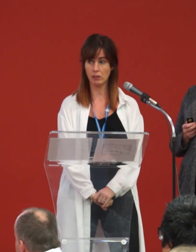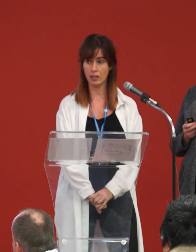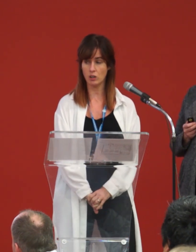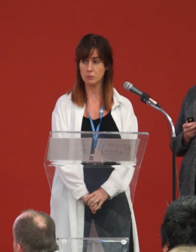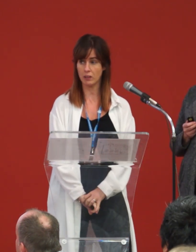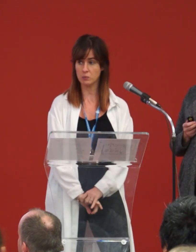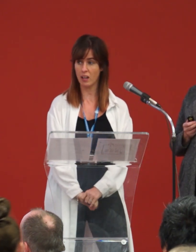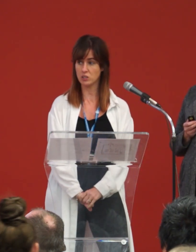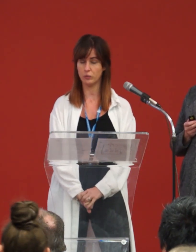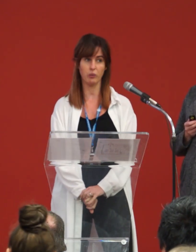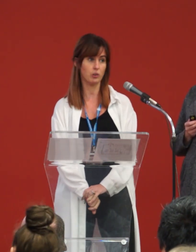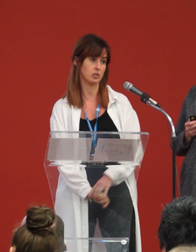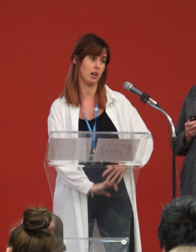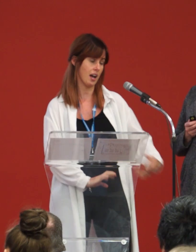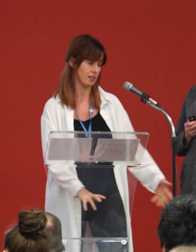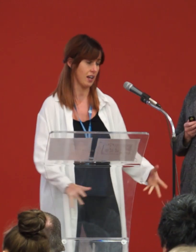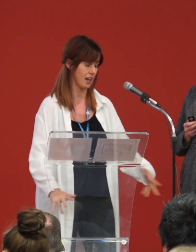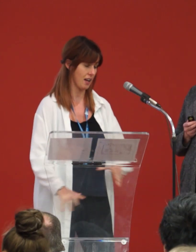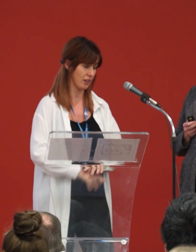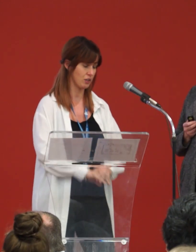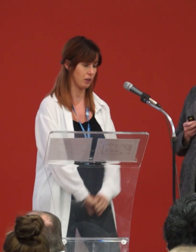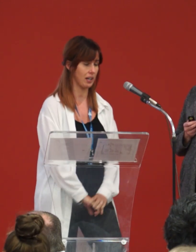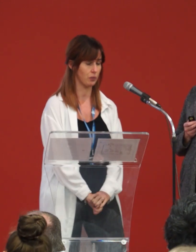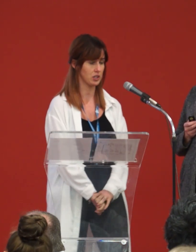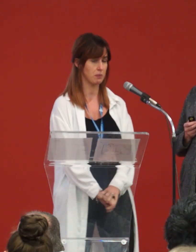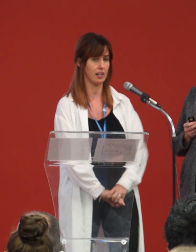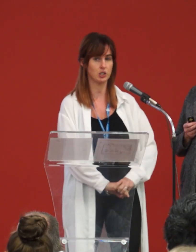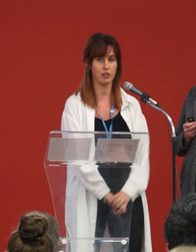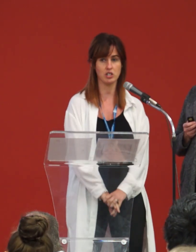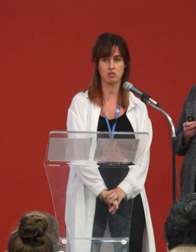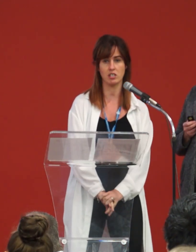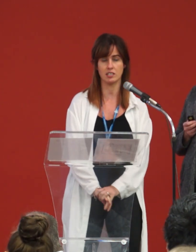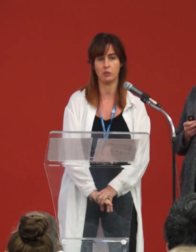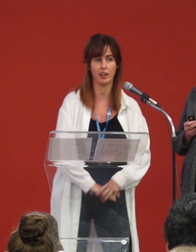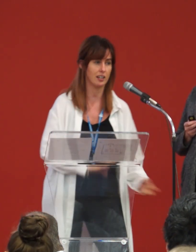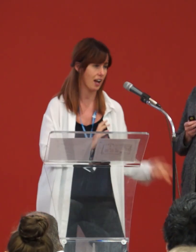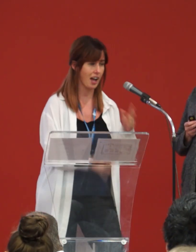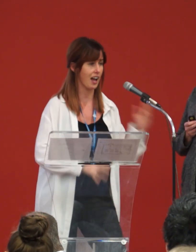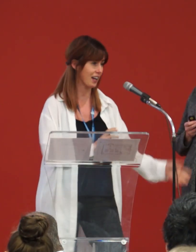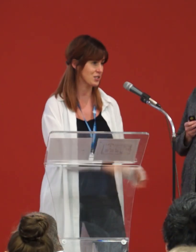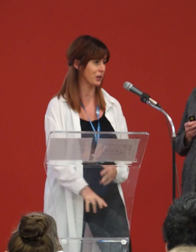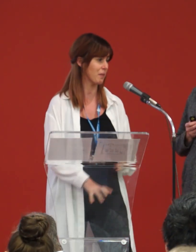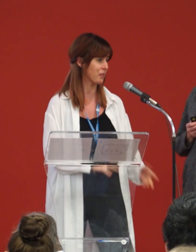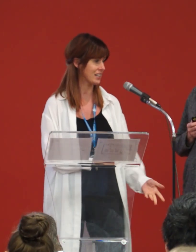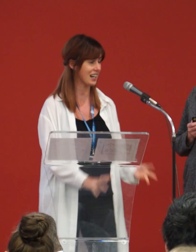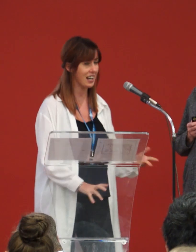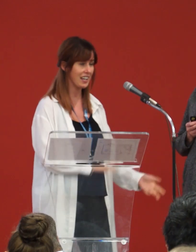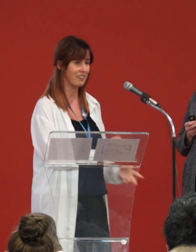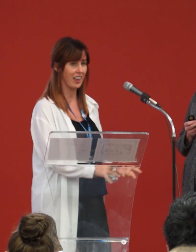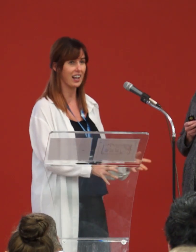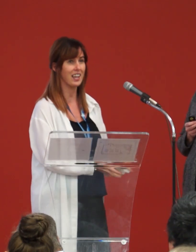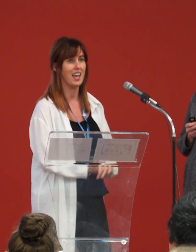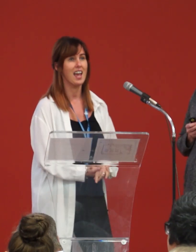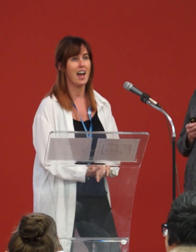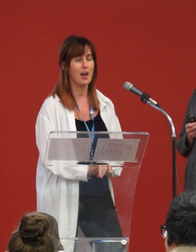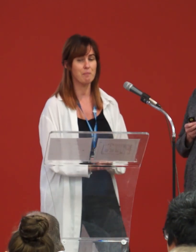with people in hospital as well. So I find it great when I know that somebody likes Coronation Street, because I know that I can talk about things that I like